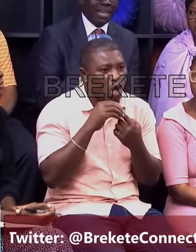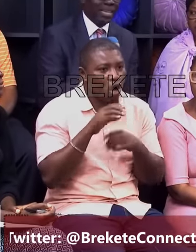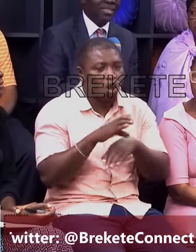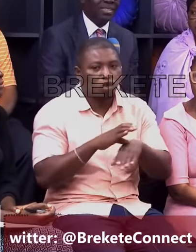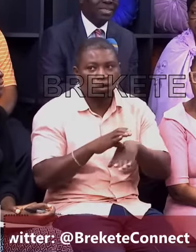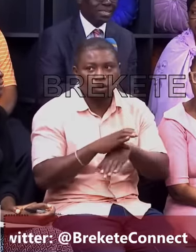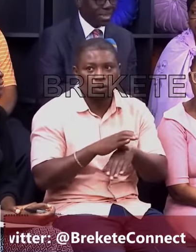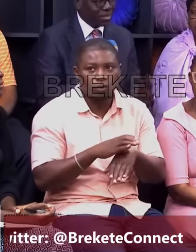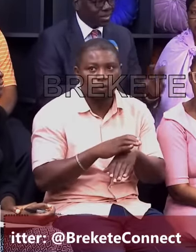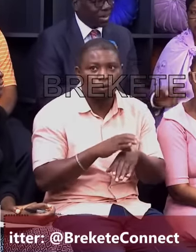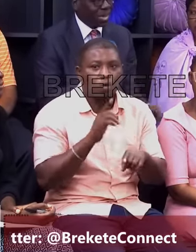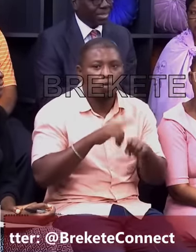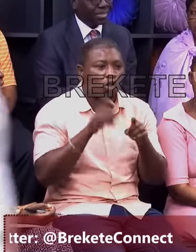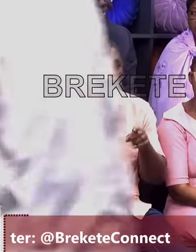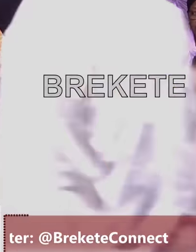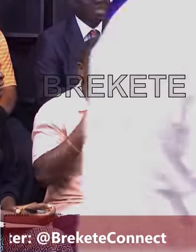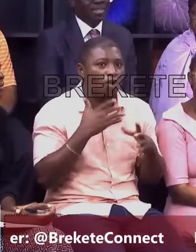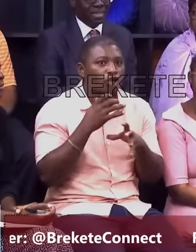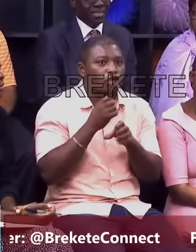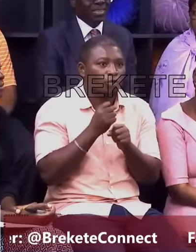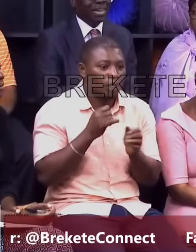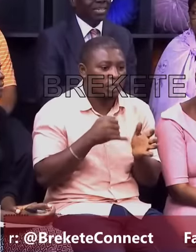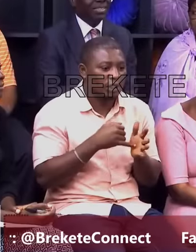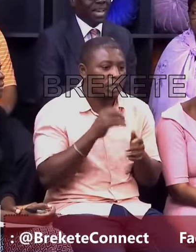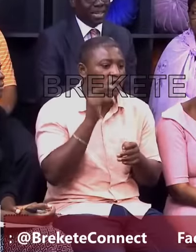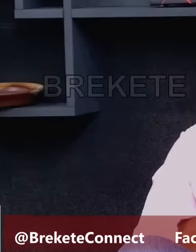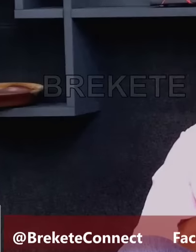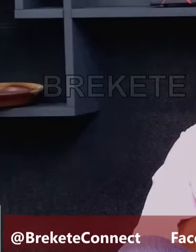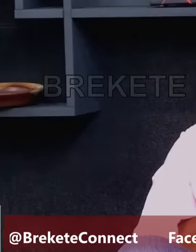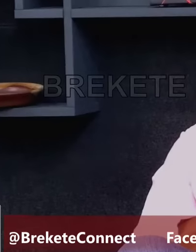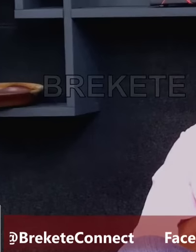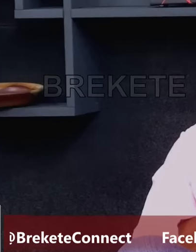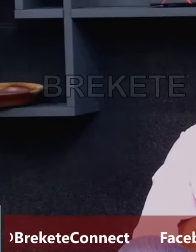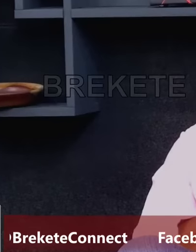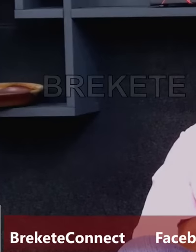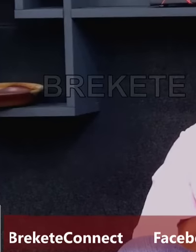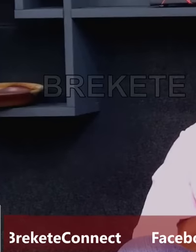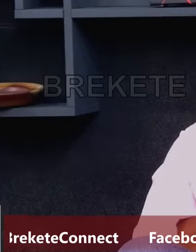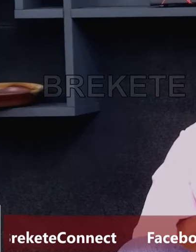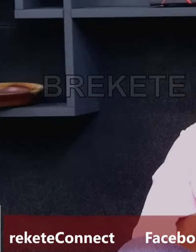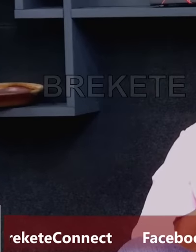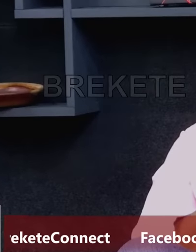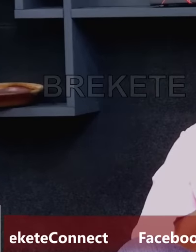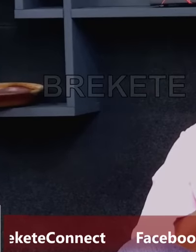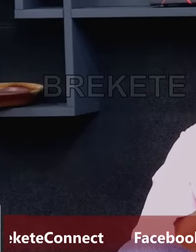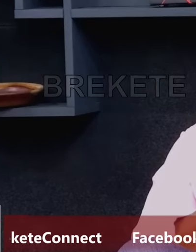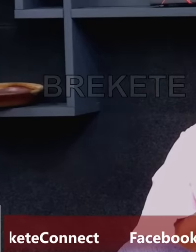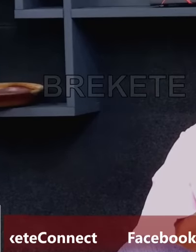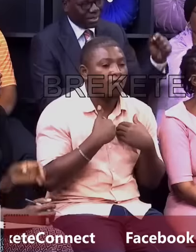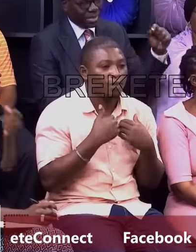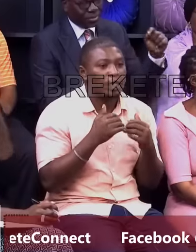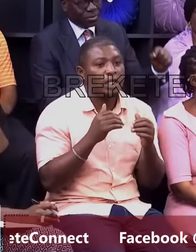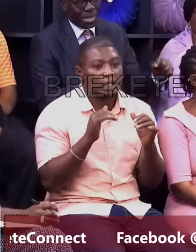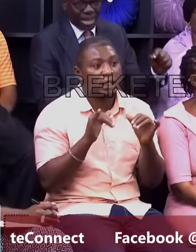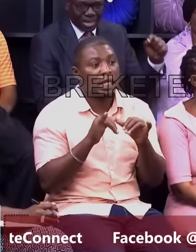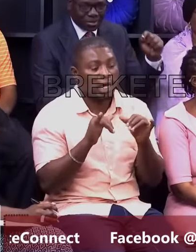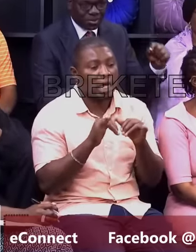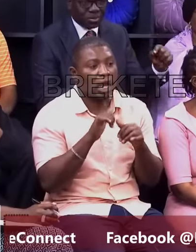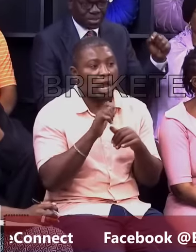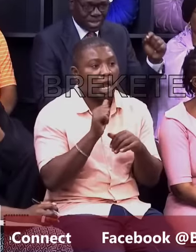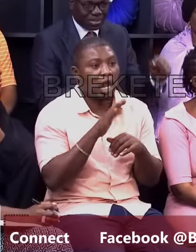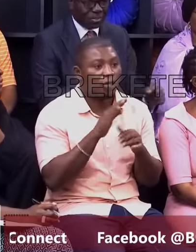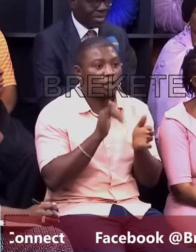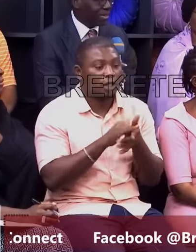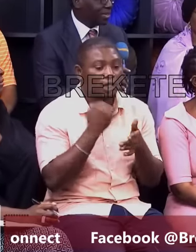but by and large she had summarized it Nigeria and indeed Abuja has standard Labs that is is